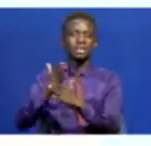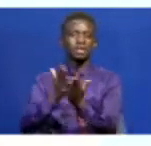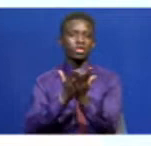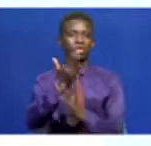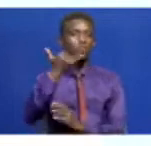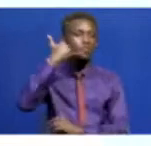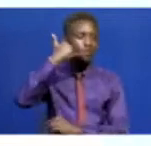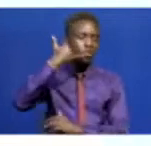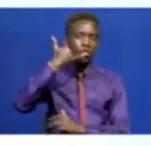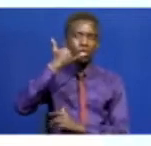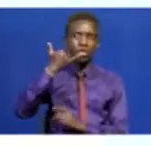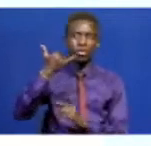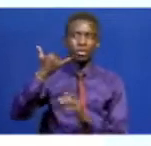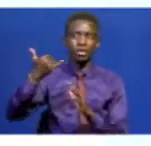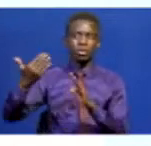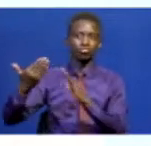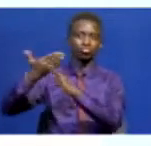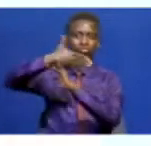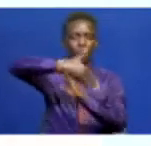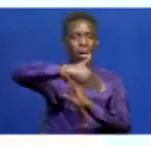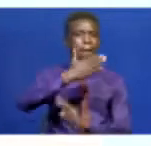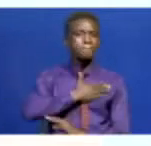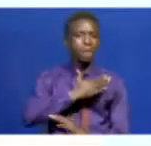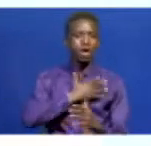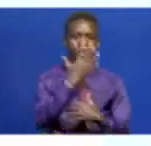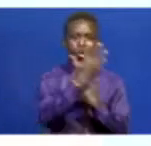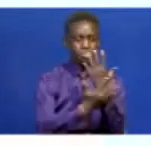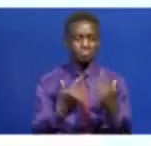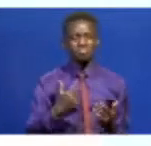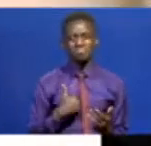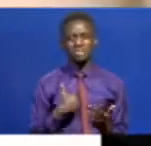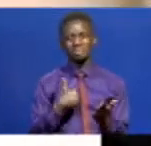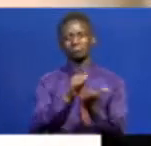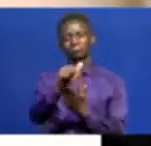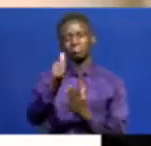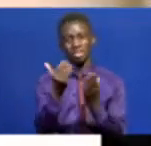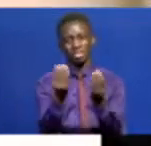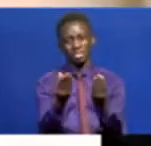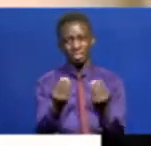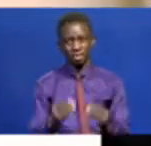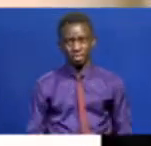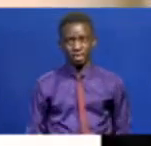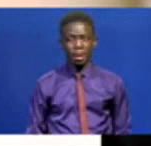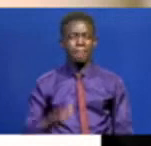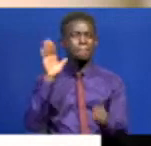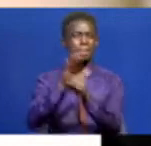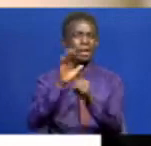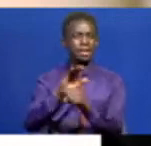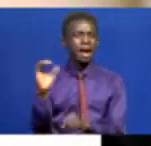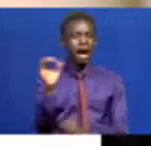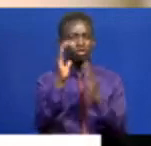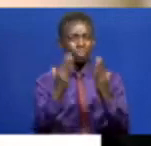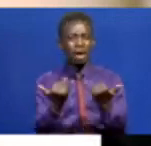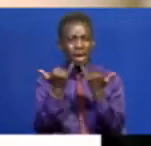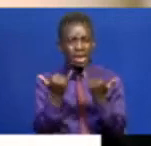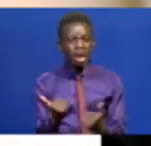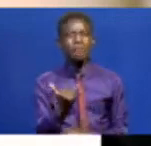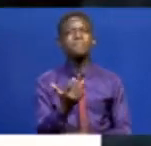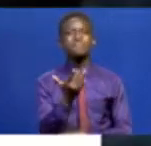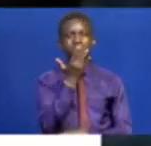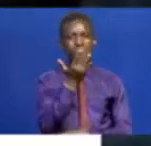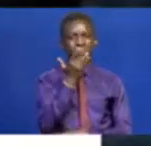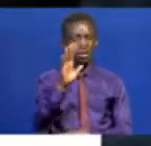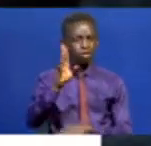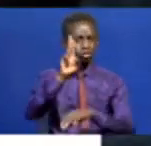towards my computers, and I'll be able to print for them easily. Many customers now prefer to use their smartphones